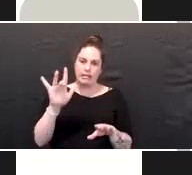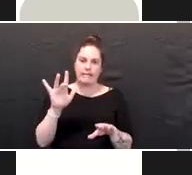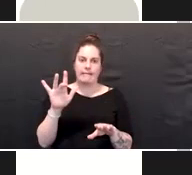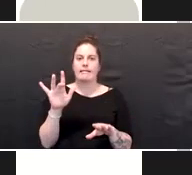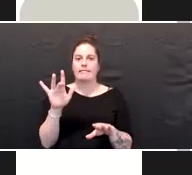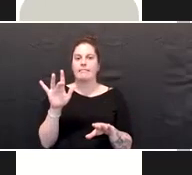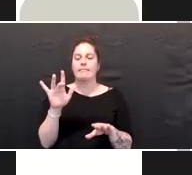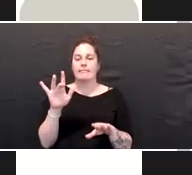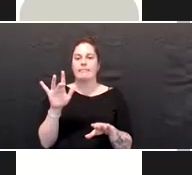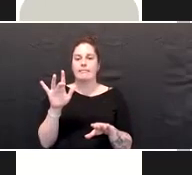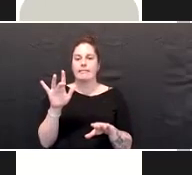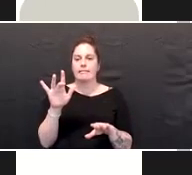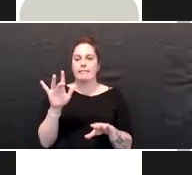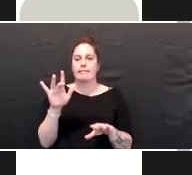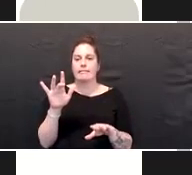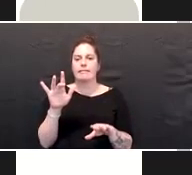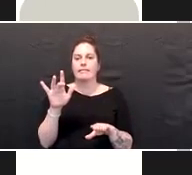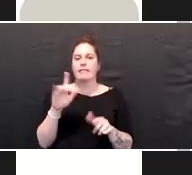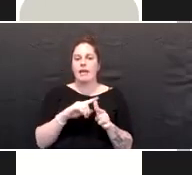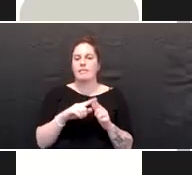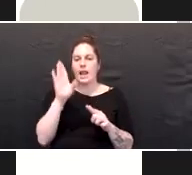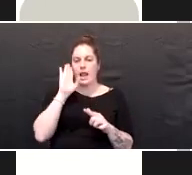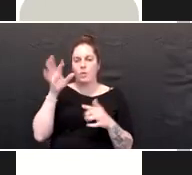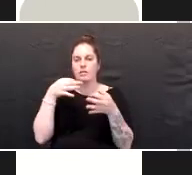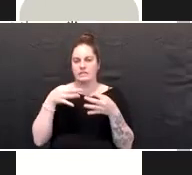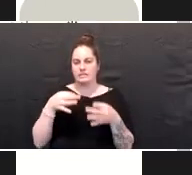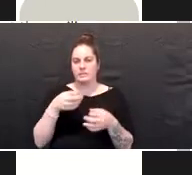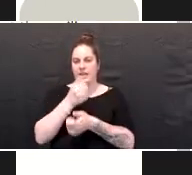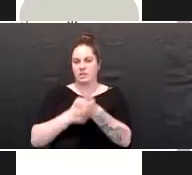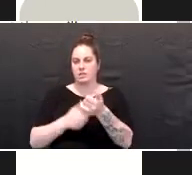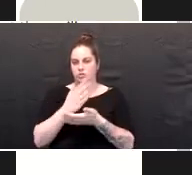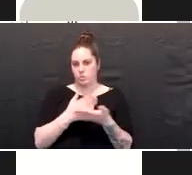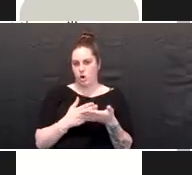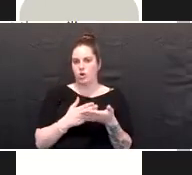talk about that along with the study guide, so on and so forth.